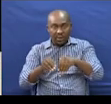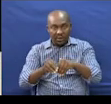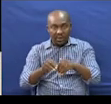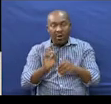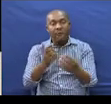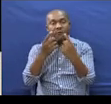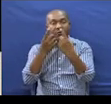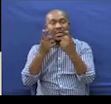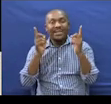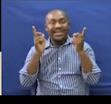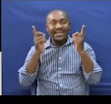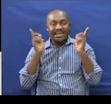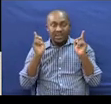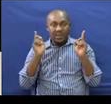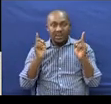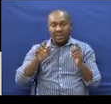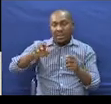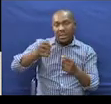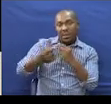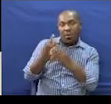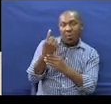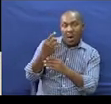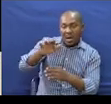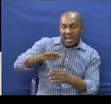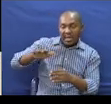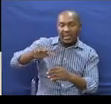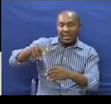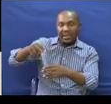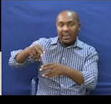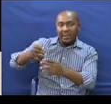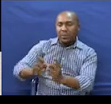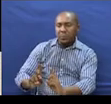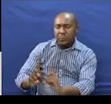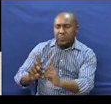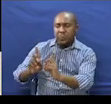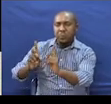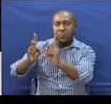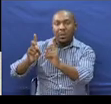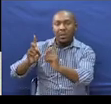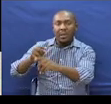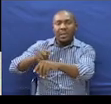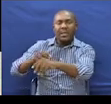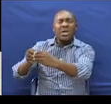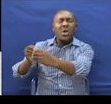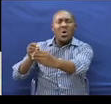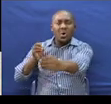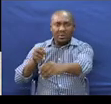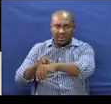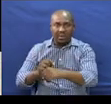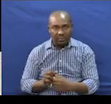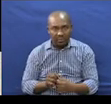area, stayed there for a long period of times, that is a population. Having a large movement